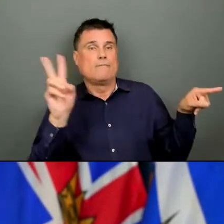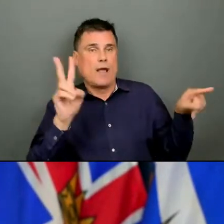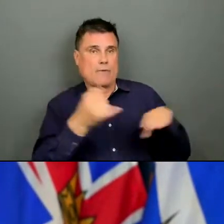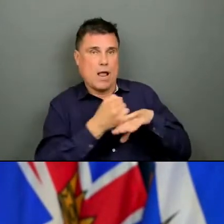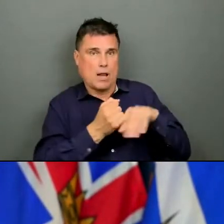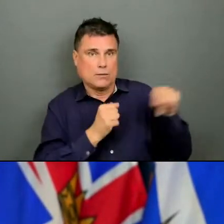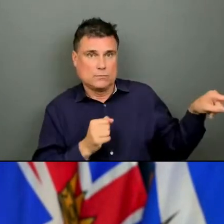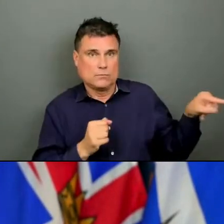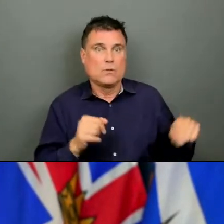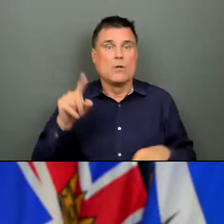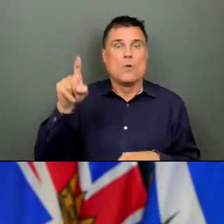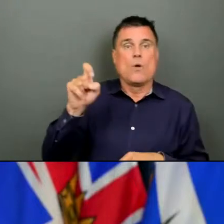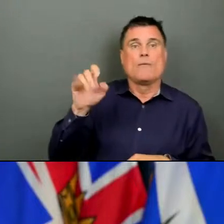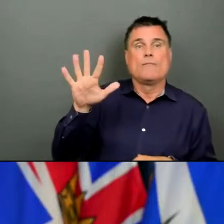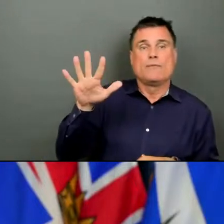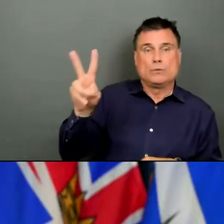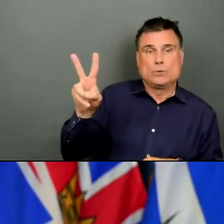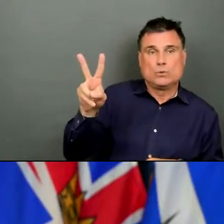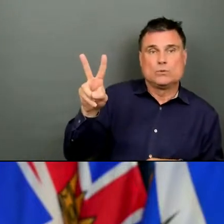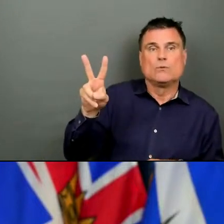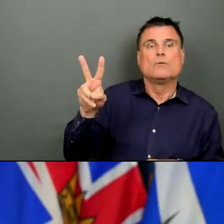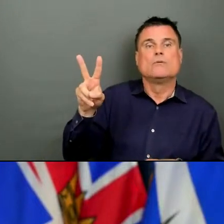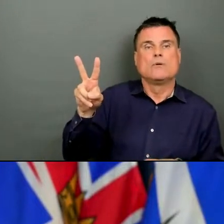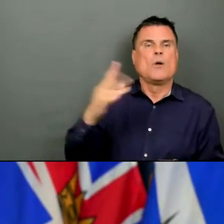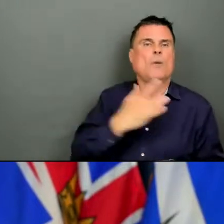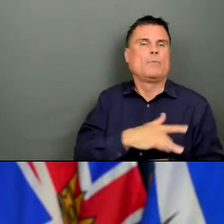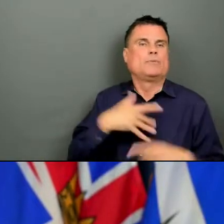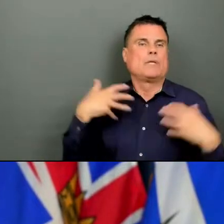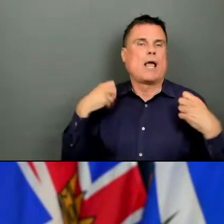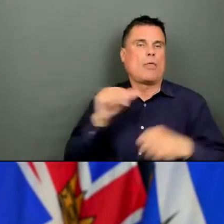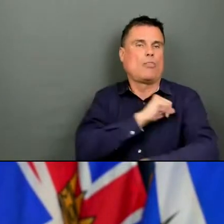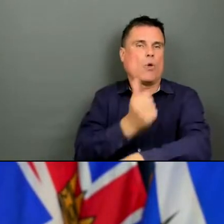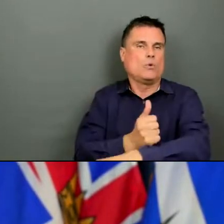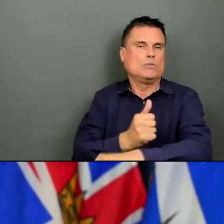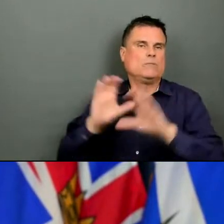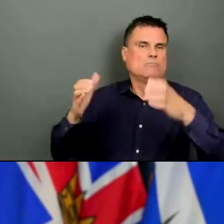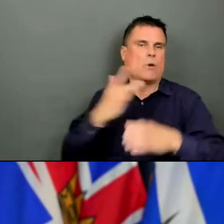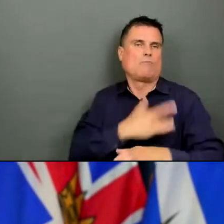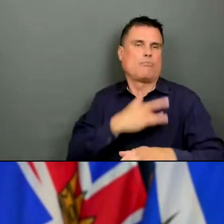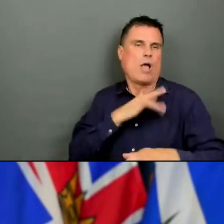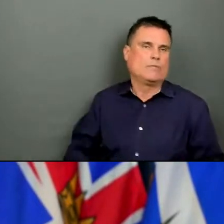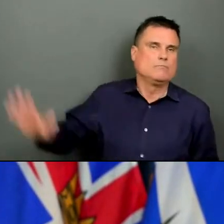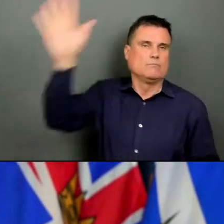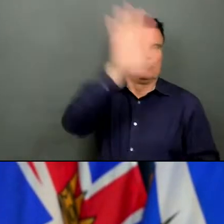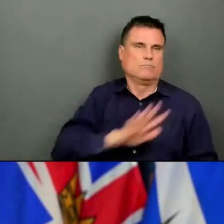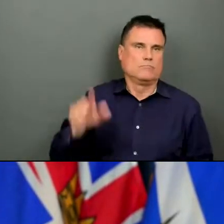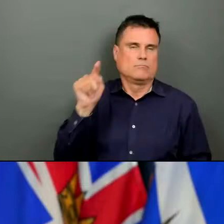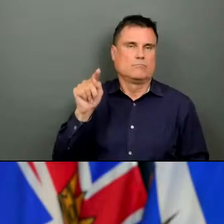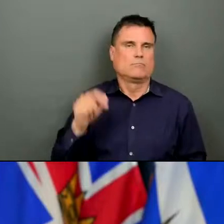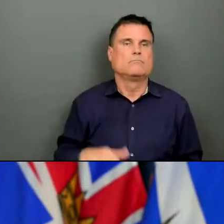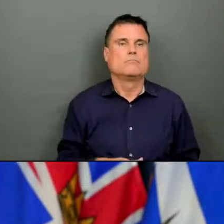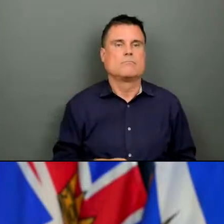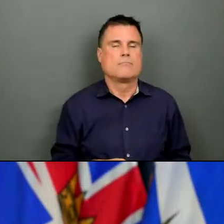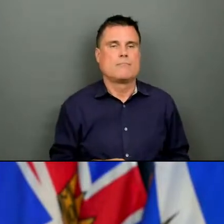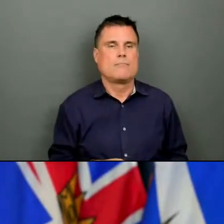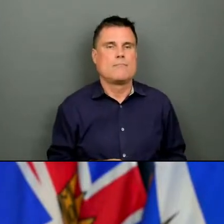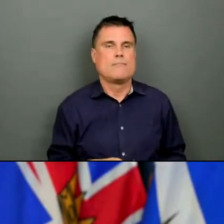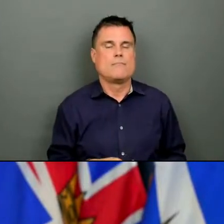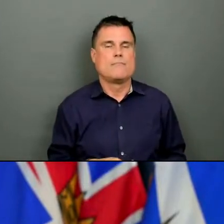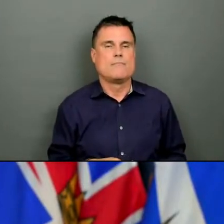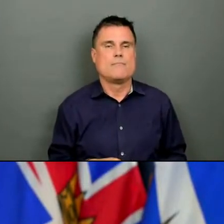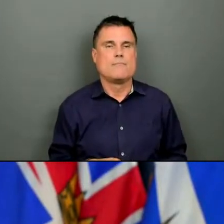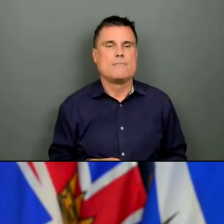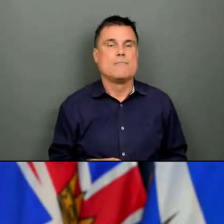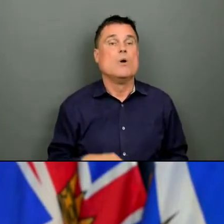Provincial Health Services Authority. The third wave brought new challenges to our delivery of non-urgent scheduled surgeries, but our effort to